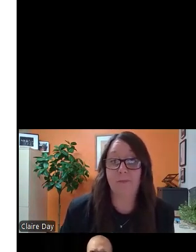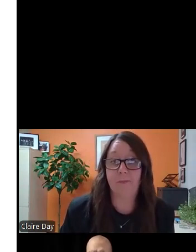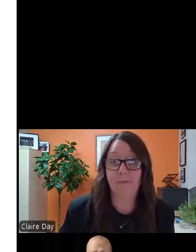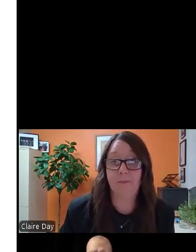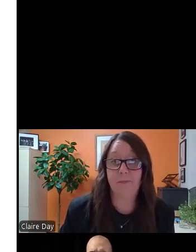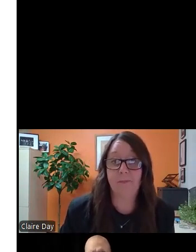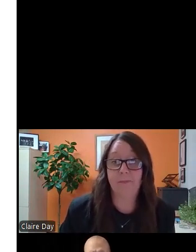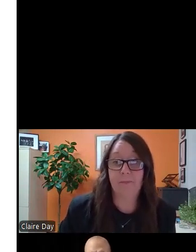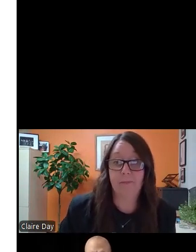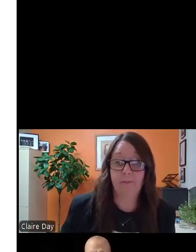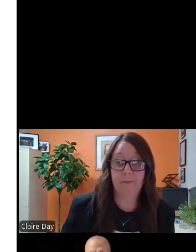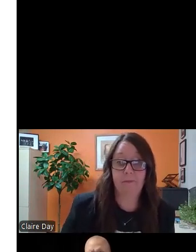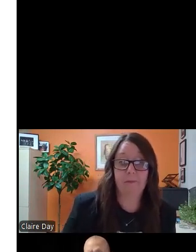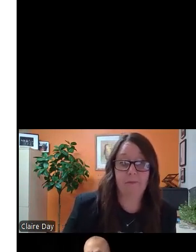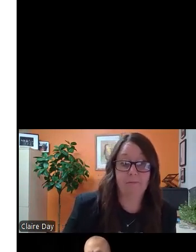it.